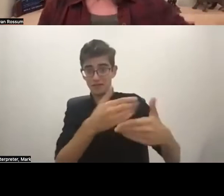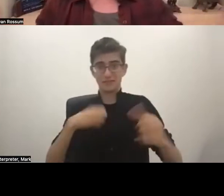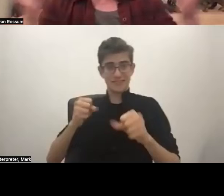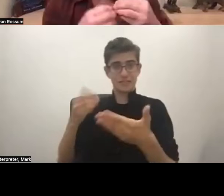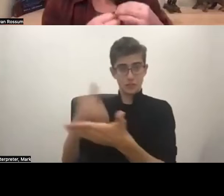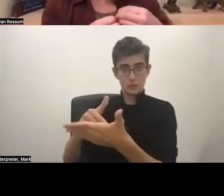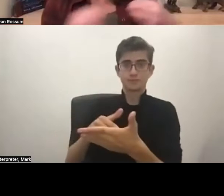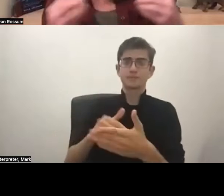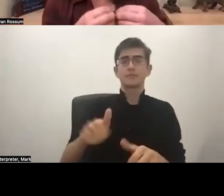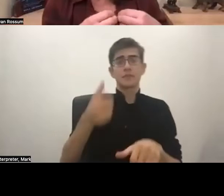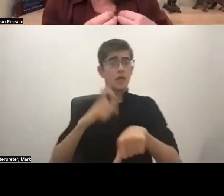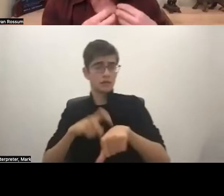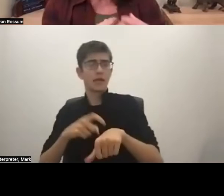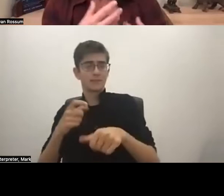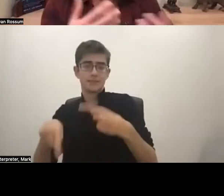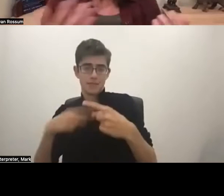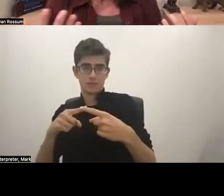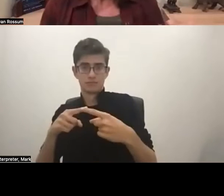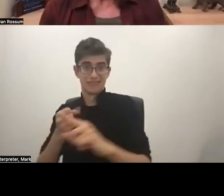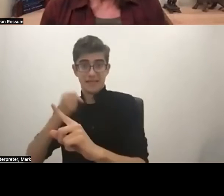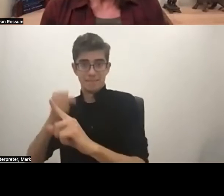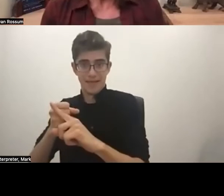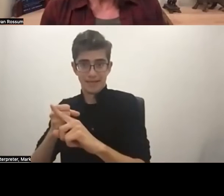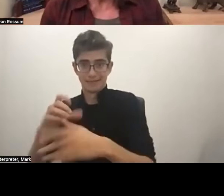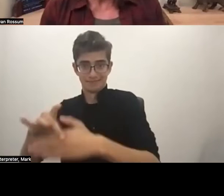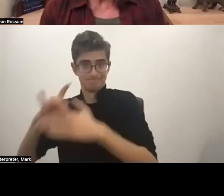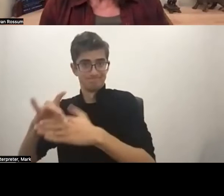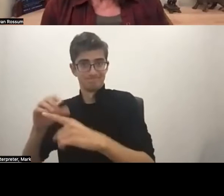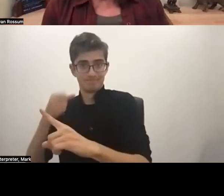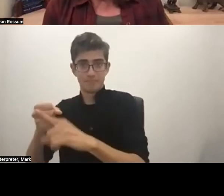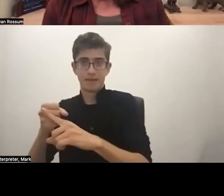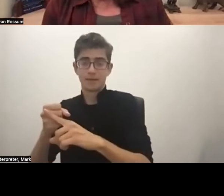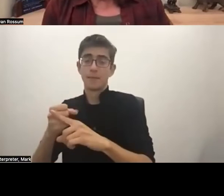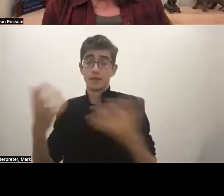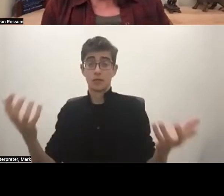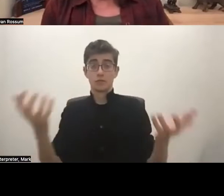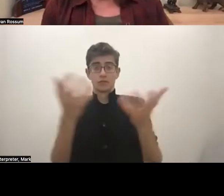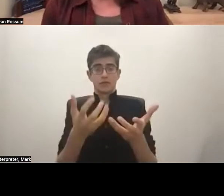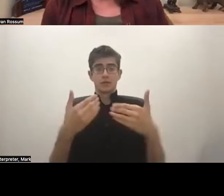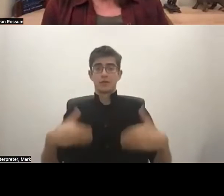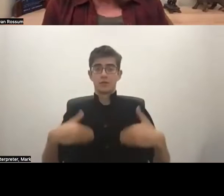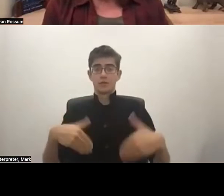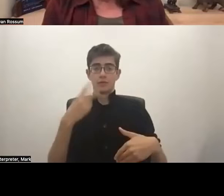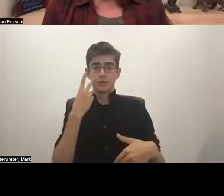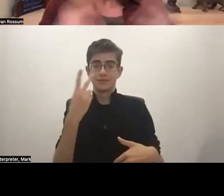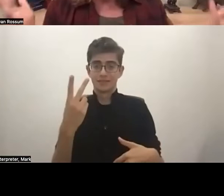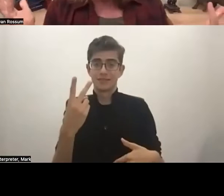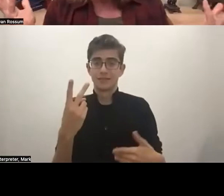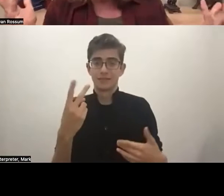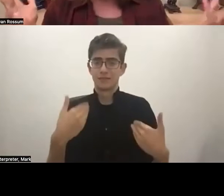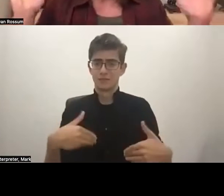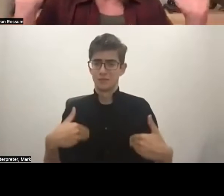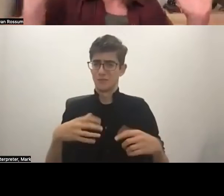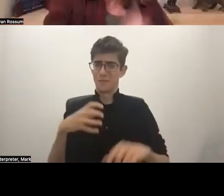substantively. And when you put the two together, you can see, I think just by these examples, it's very, very powerful. And there are